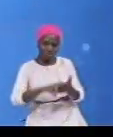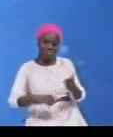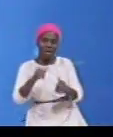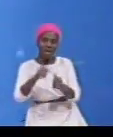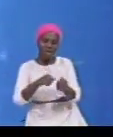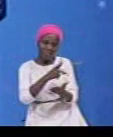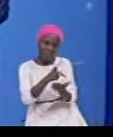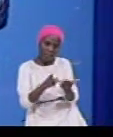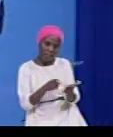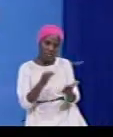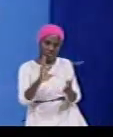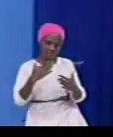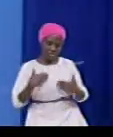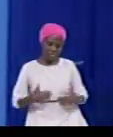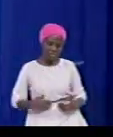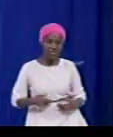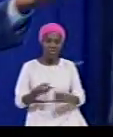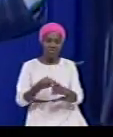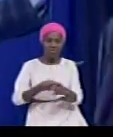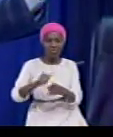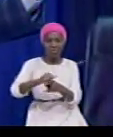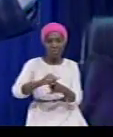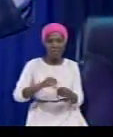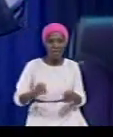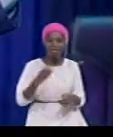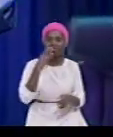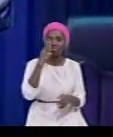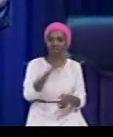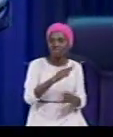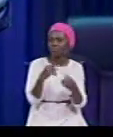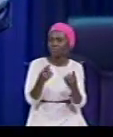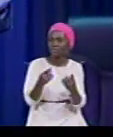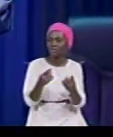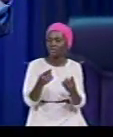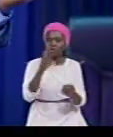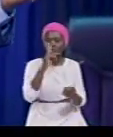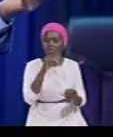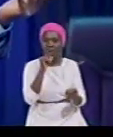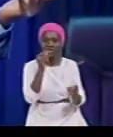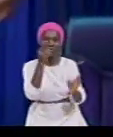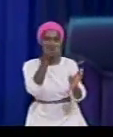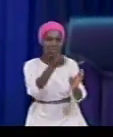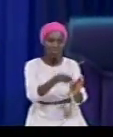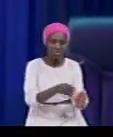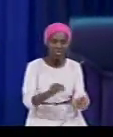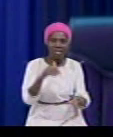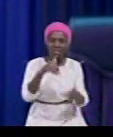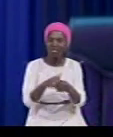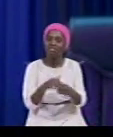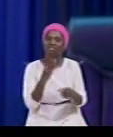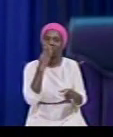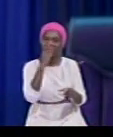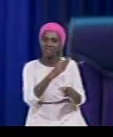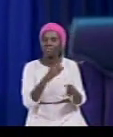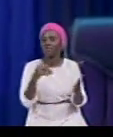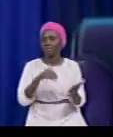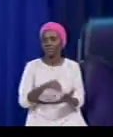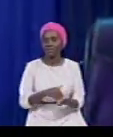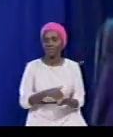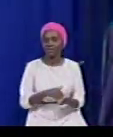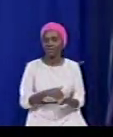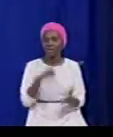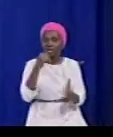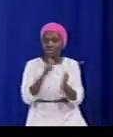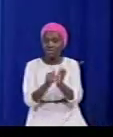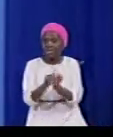body from doing evil, participating in evil. It says, if